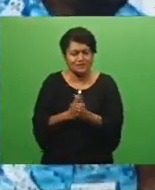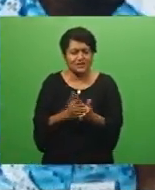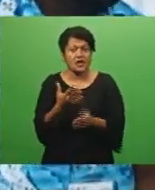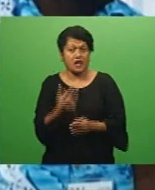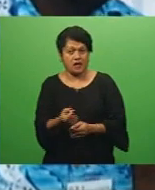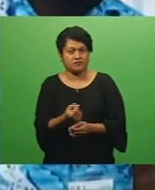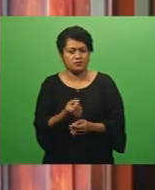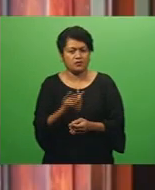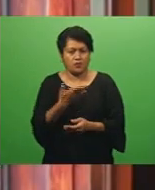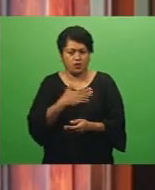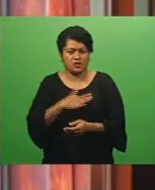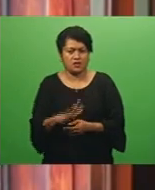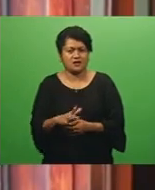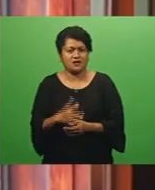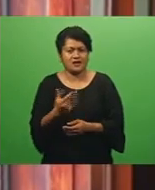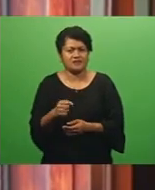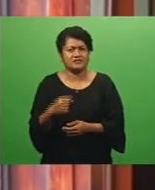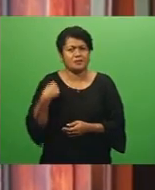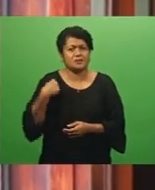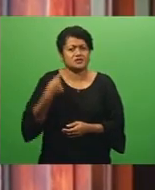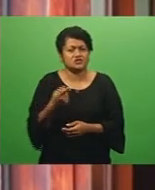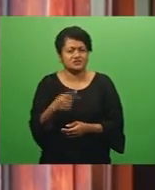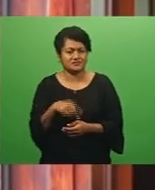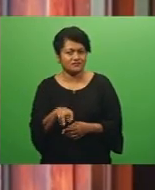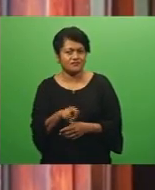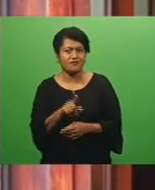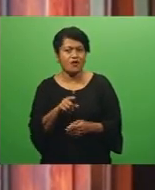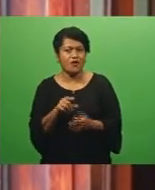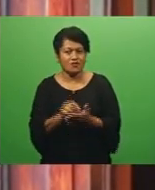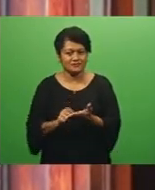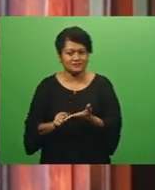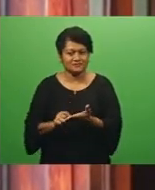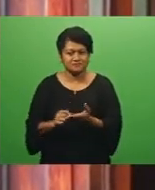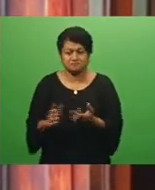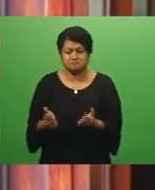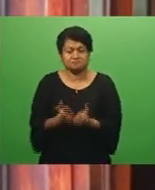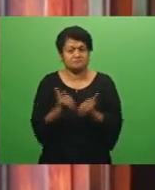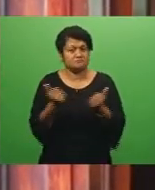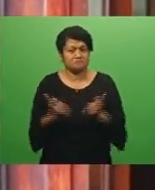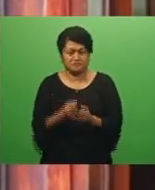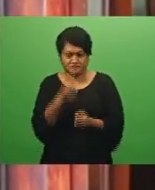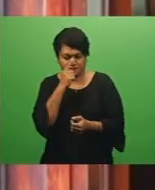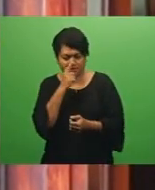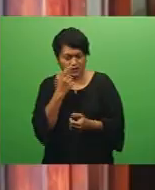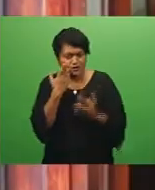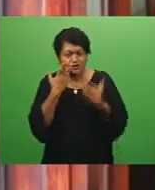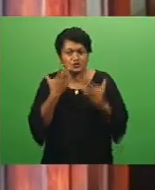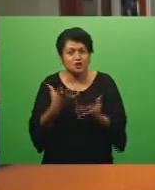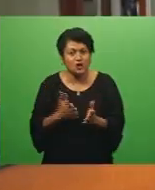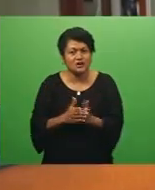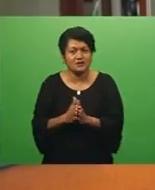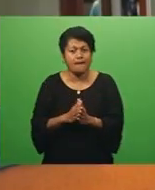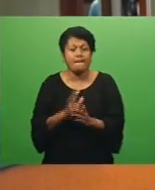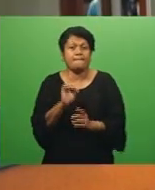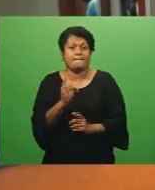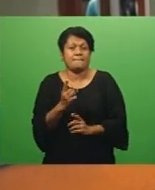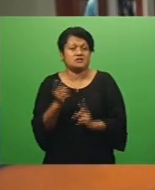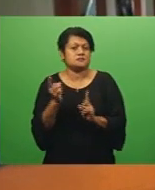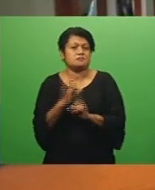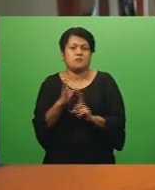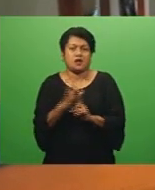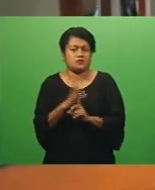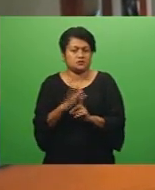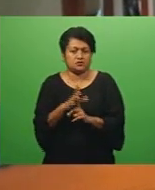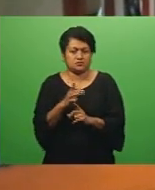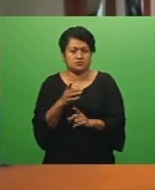about 33 applications altogether. A lot of interest, but it is a very special calling. A lot